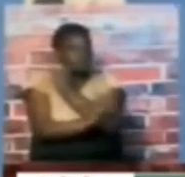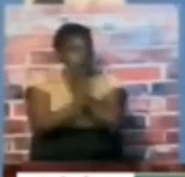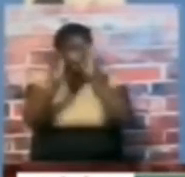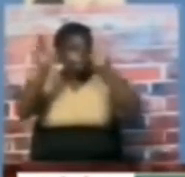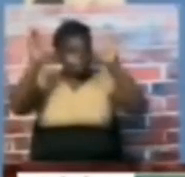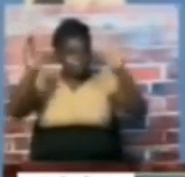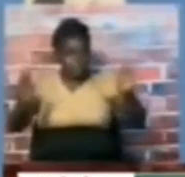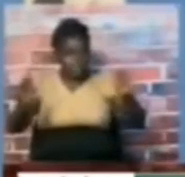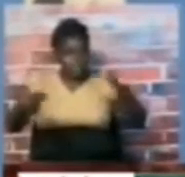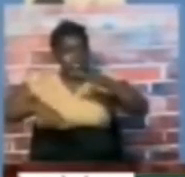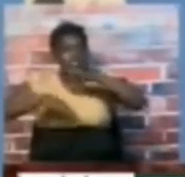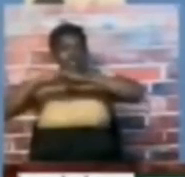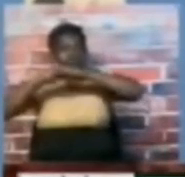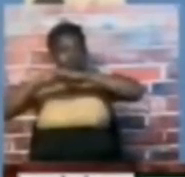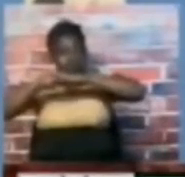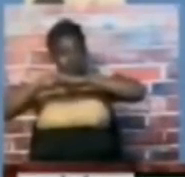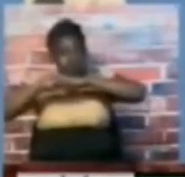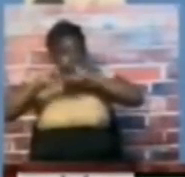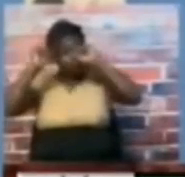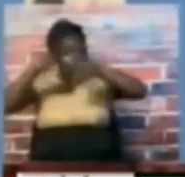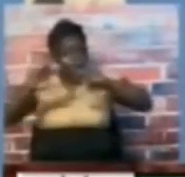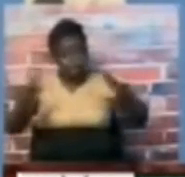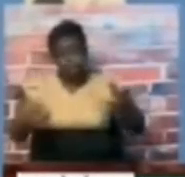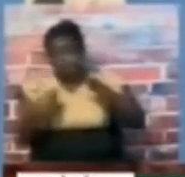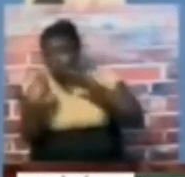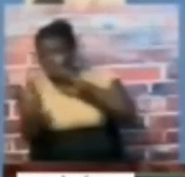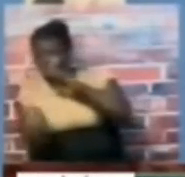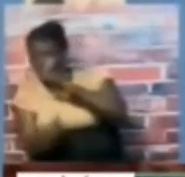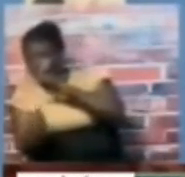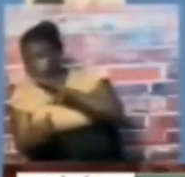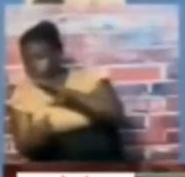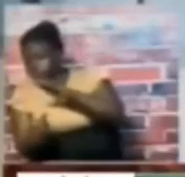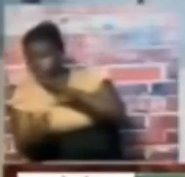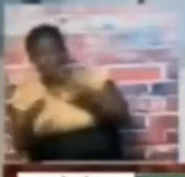That's big enough. Then we can see how is the situation.